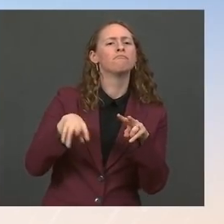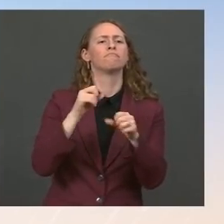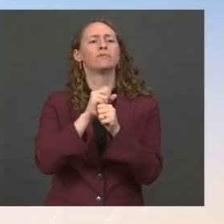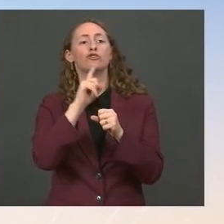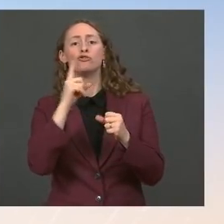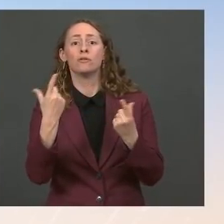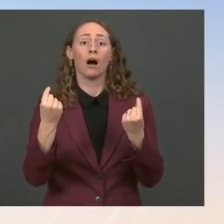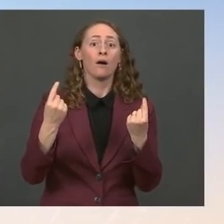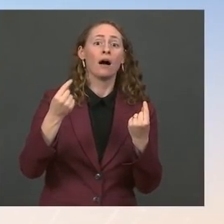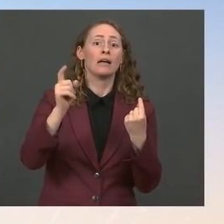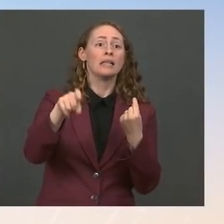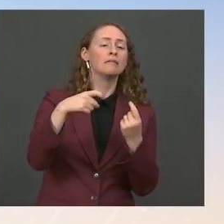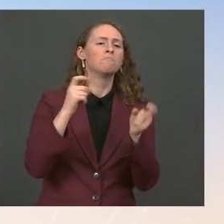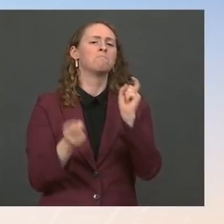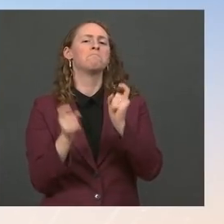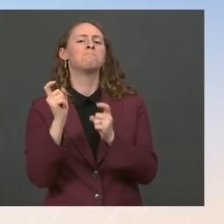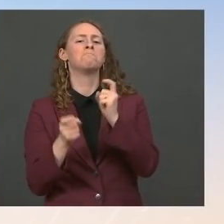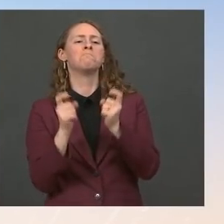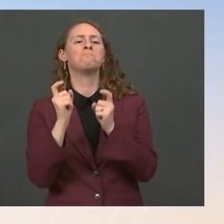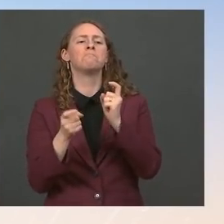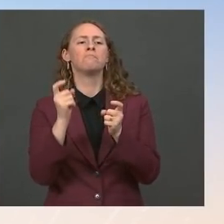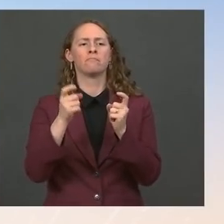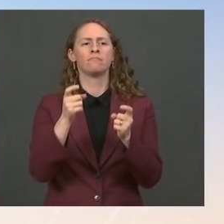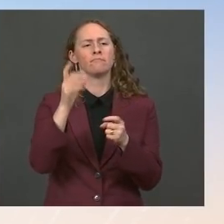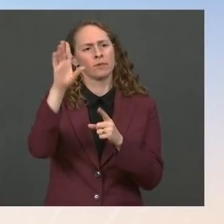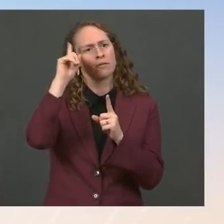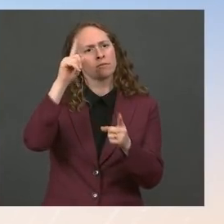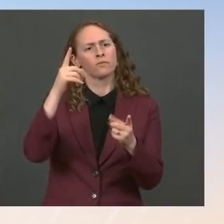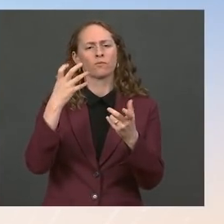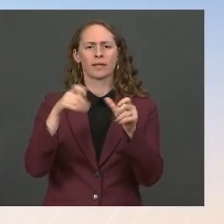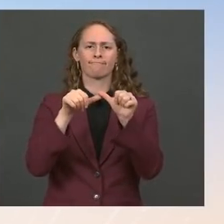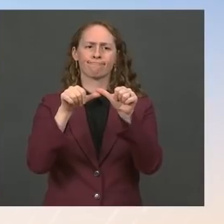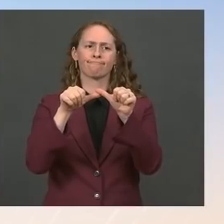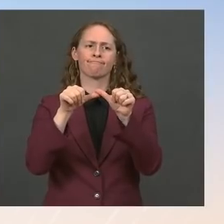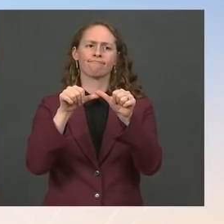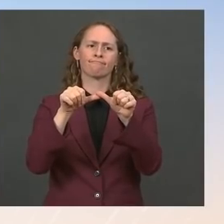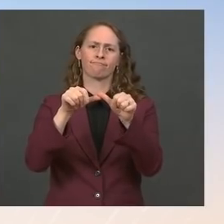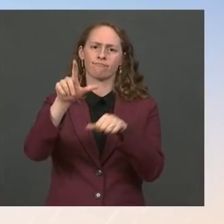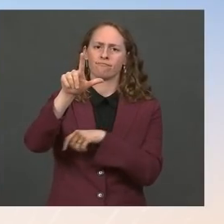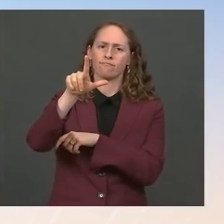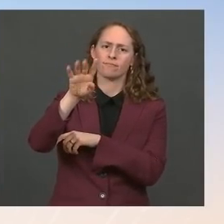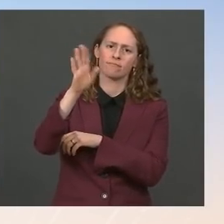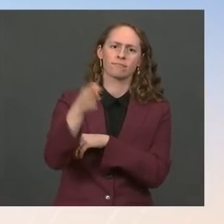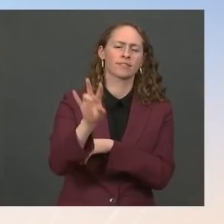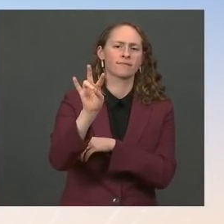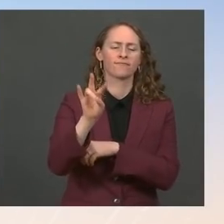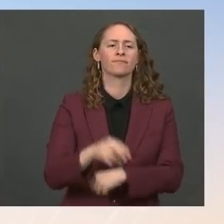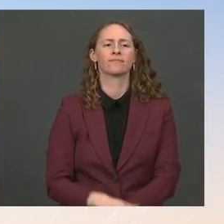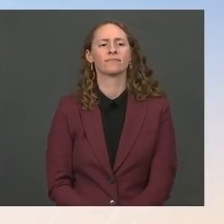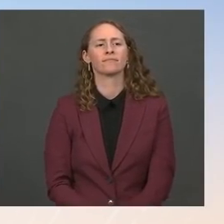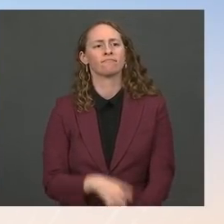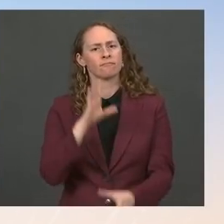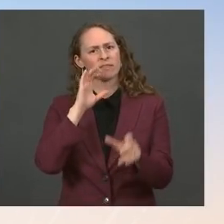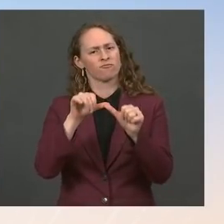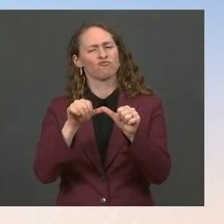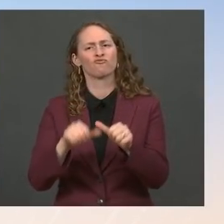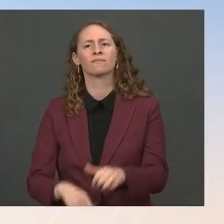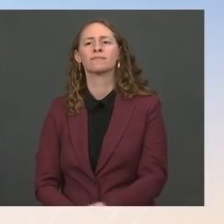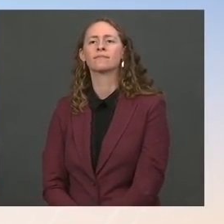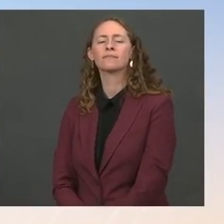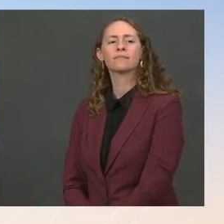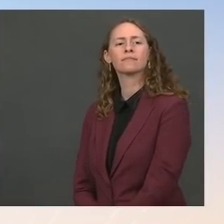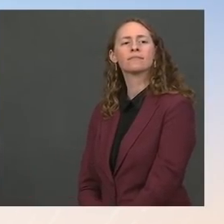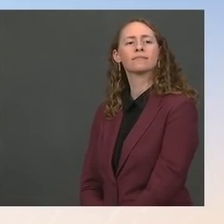to move toward a 24/7 global supply chain. The trade group that represents clothing manufacturers yesterday called